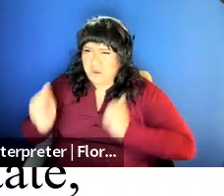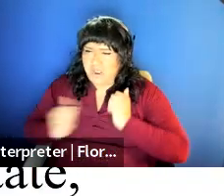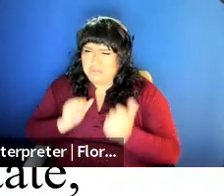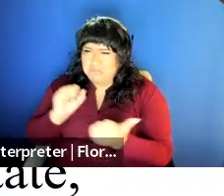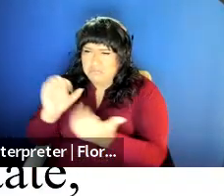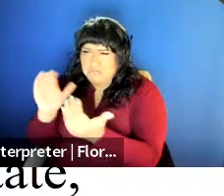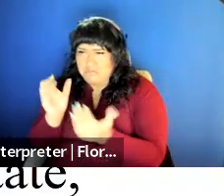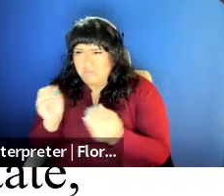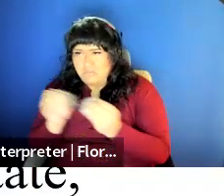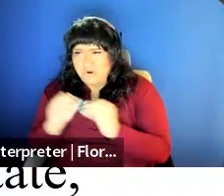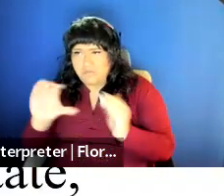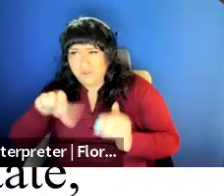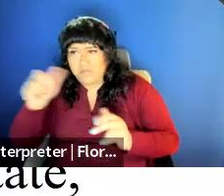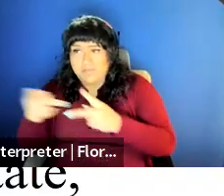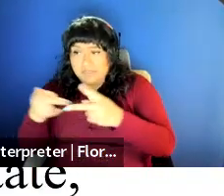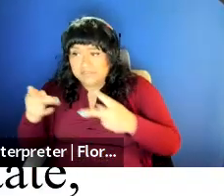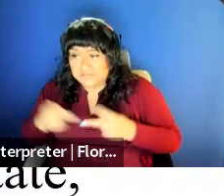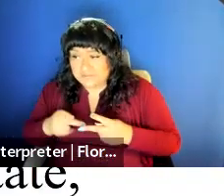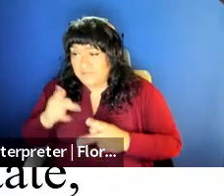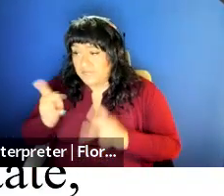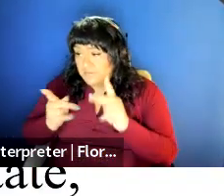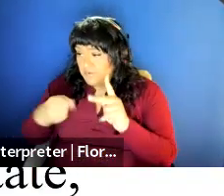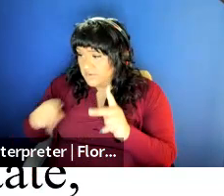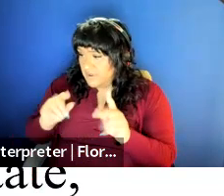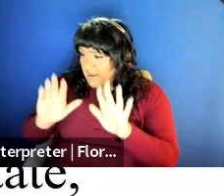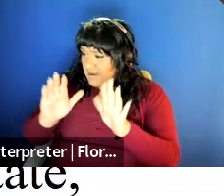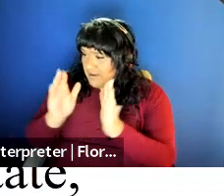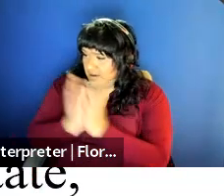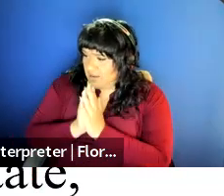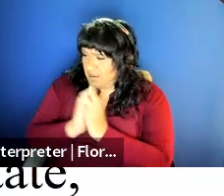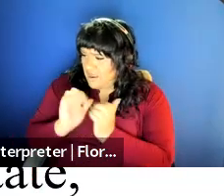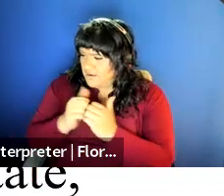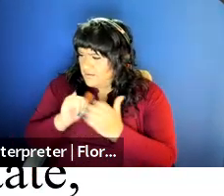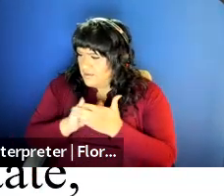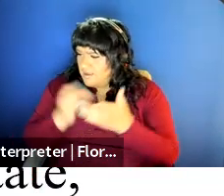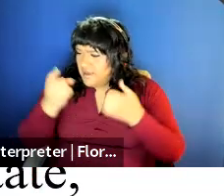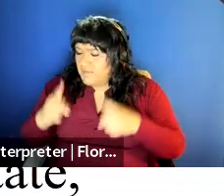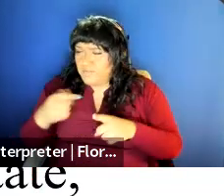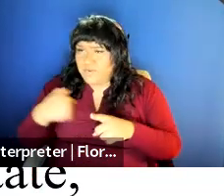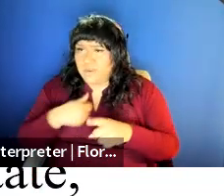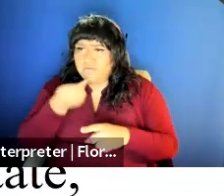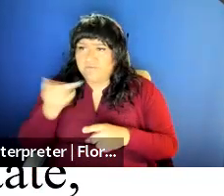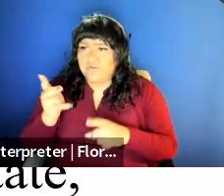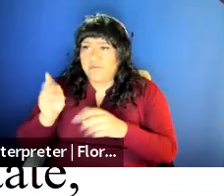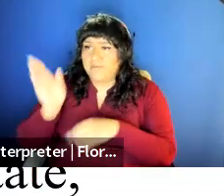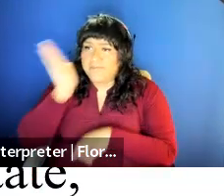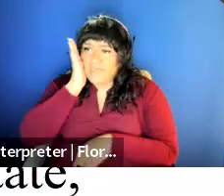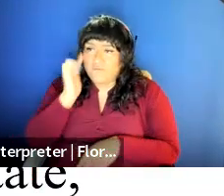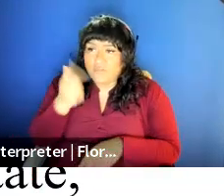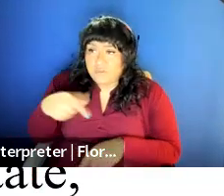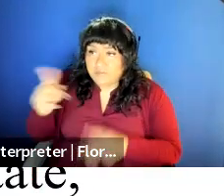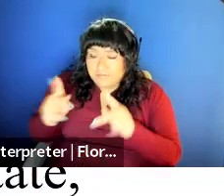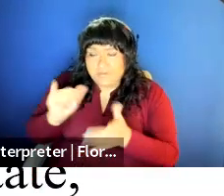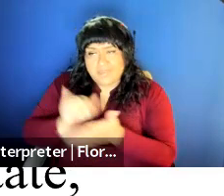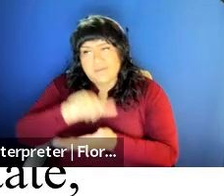So now people, you might ask, how can that be happening when we have so few beds? There aren't enough beds for these people. So that's